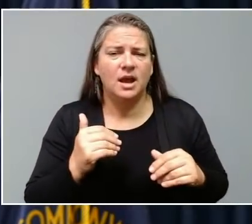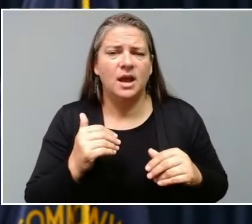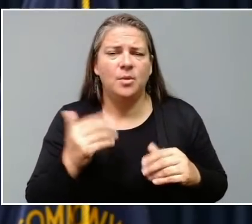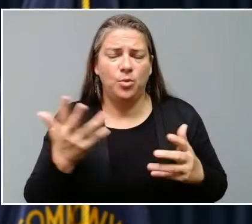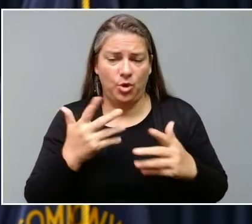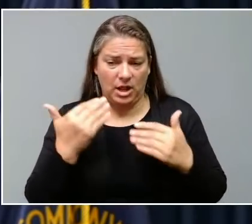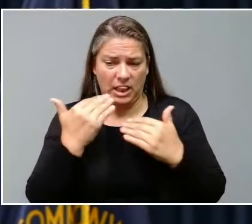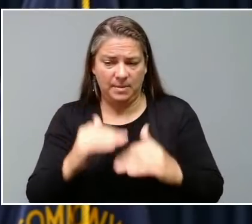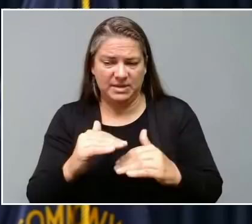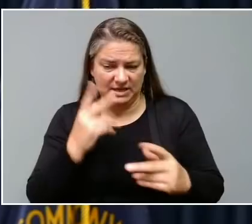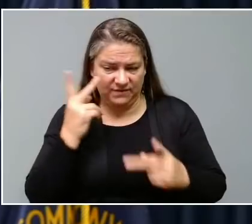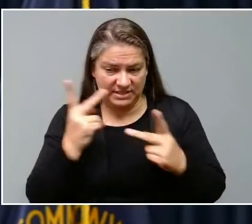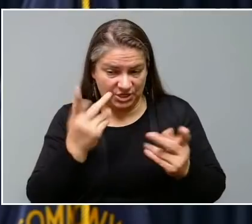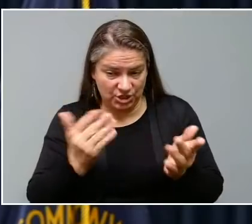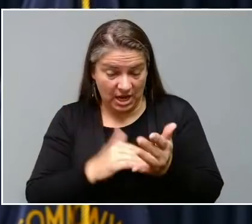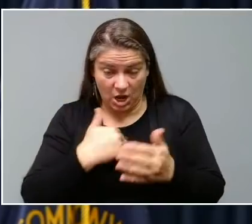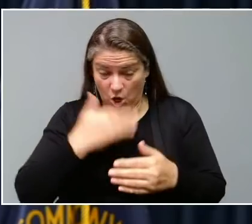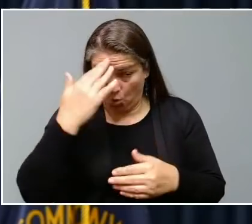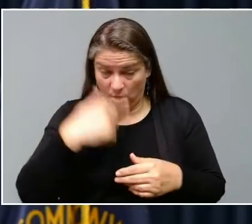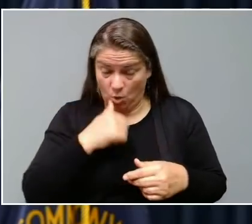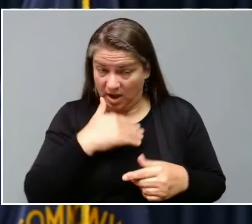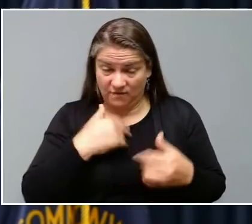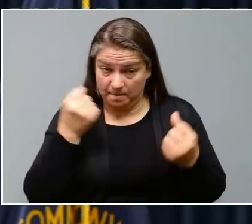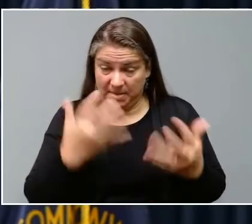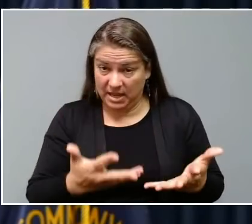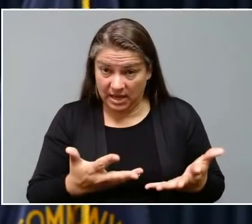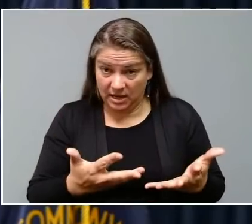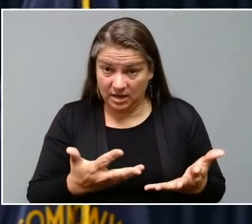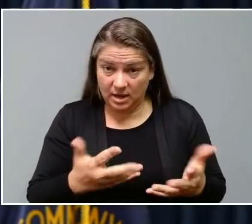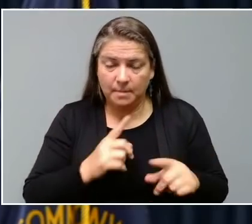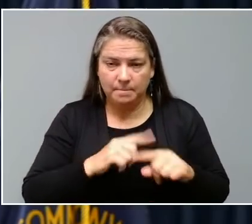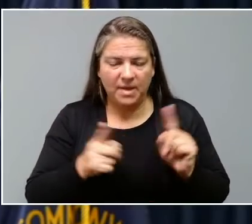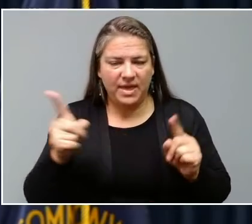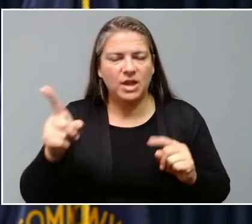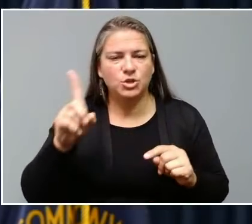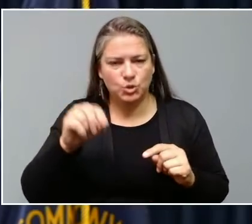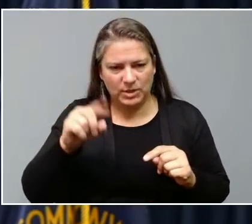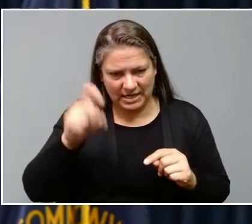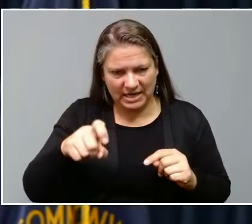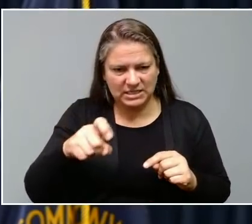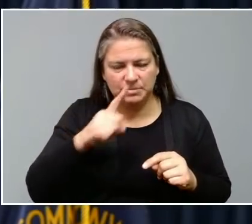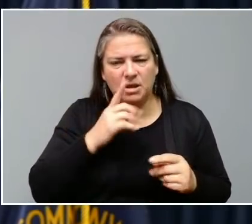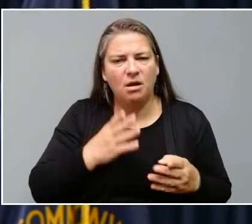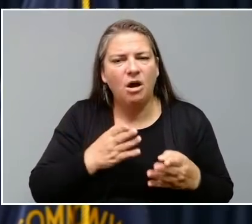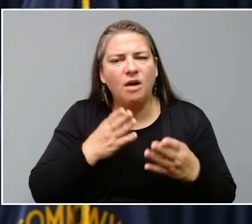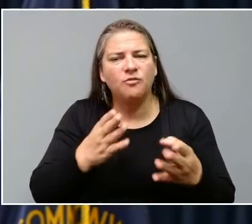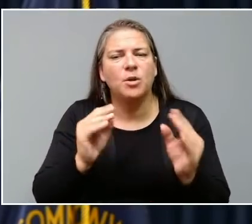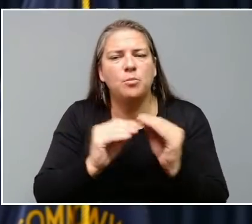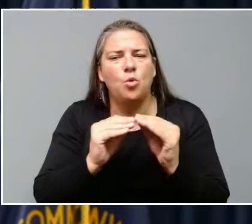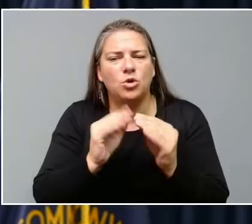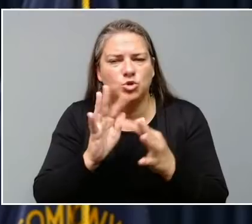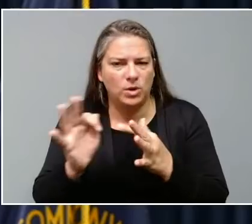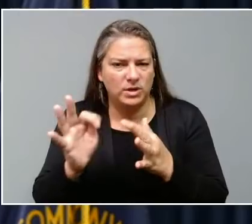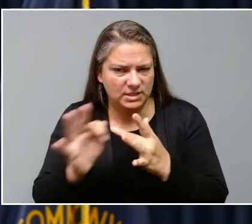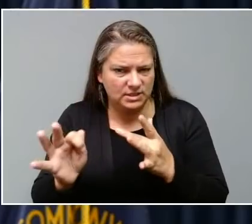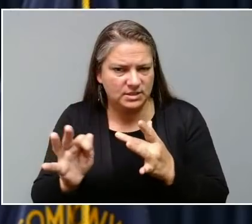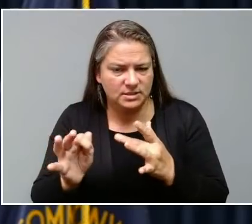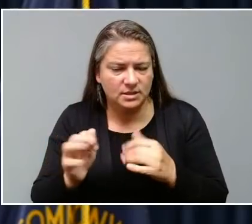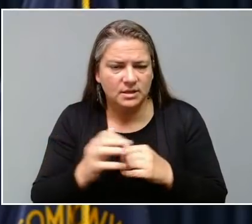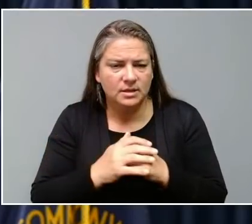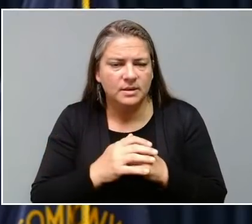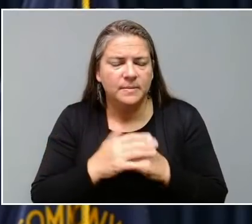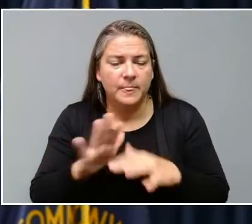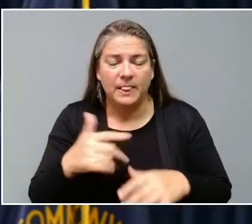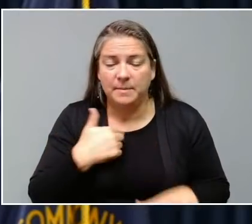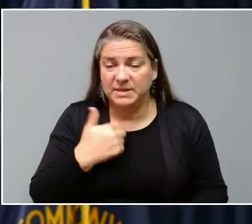visitation again. I know we don't have many of them because they do need to be offering more options. Let me just say,